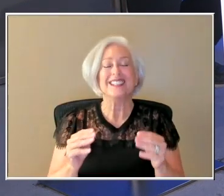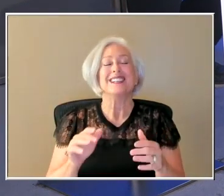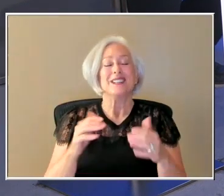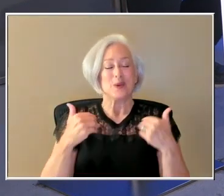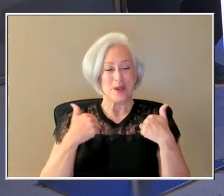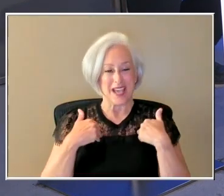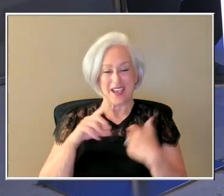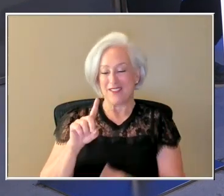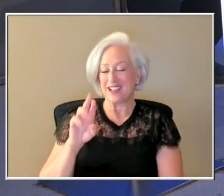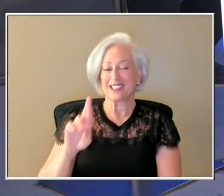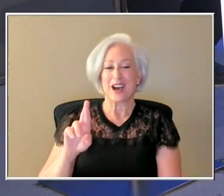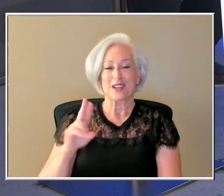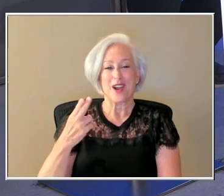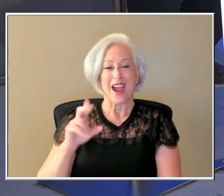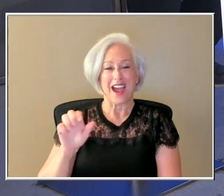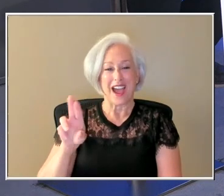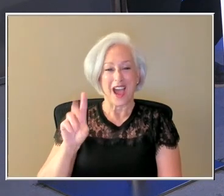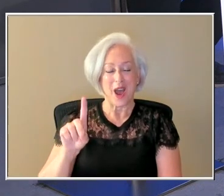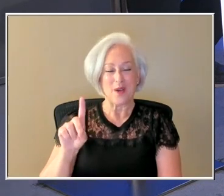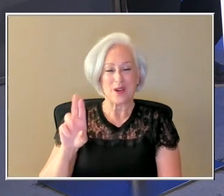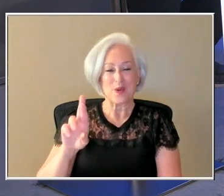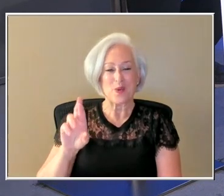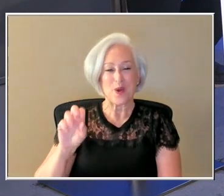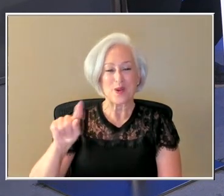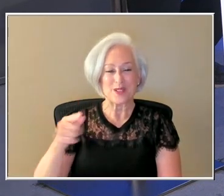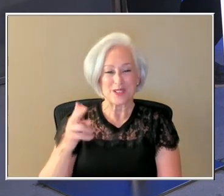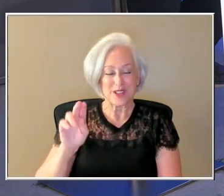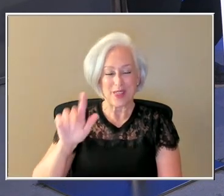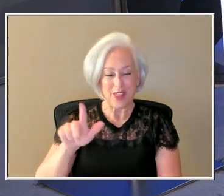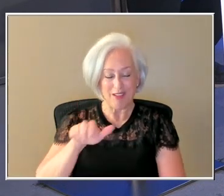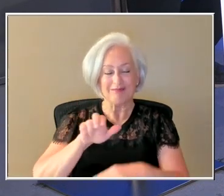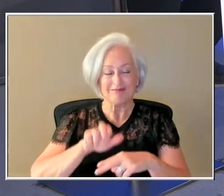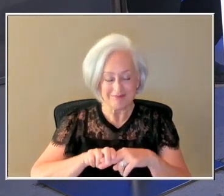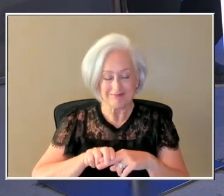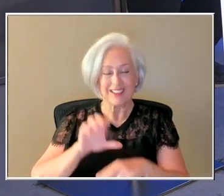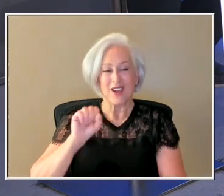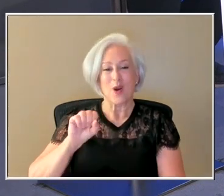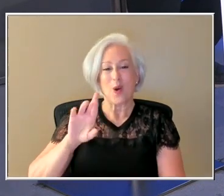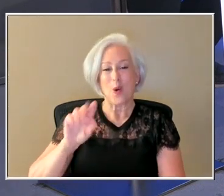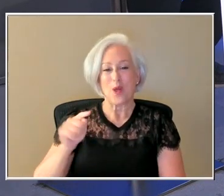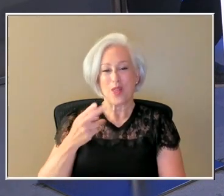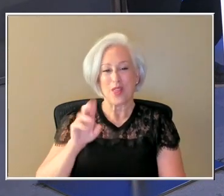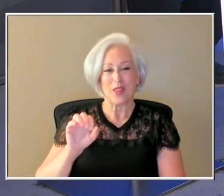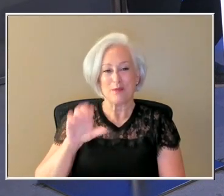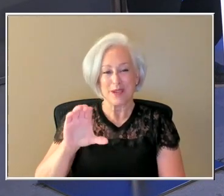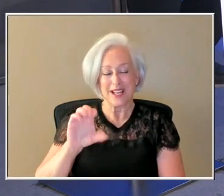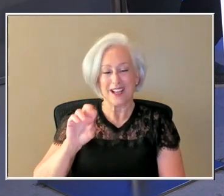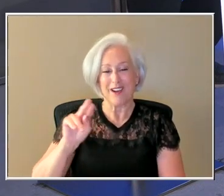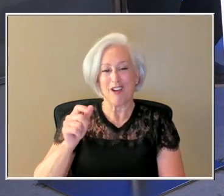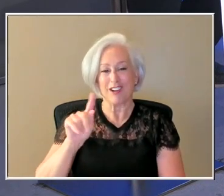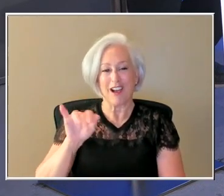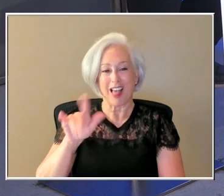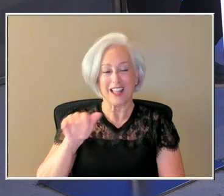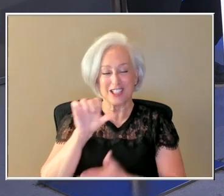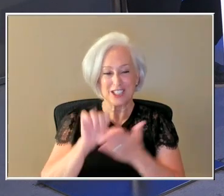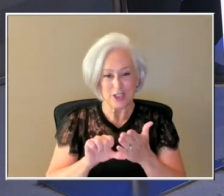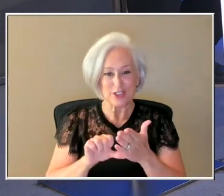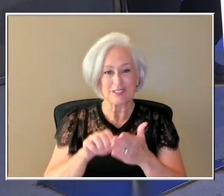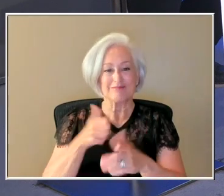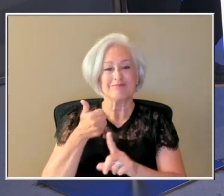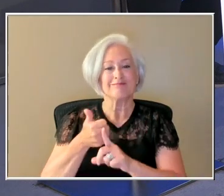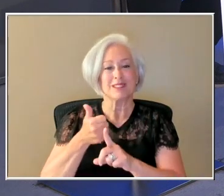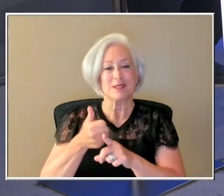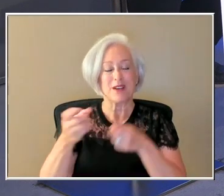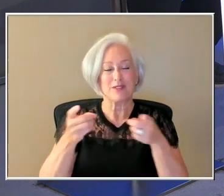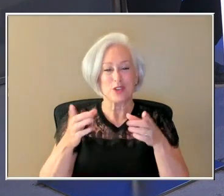Rosenthal, an orthopedic oncologist and surgeon at the University of Kansas Cancer Center. Dr. Rosenthal is also the medical director of the Sarcoma